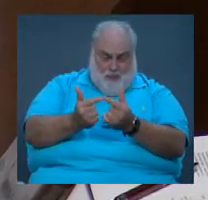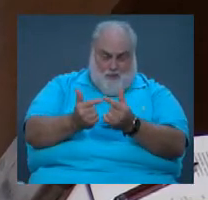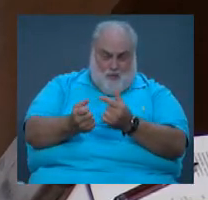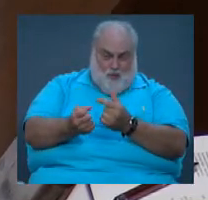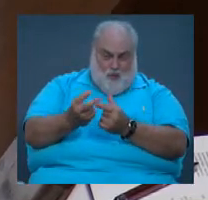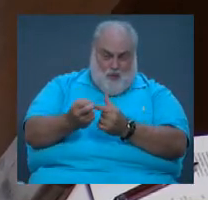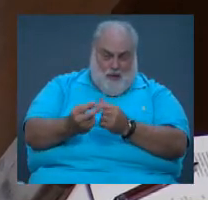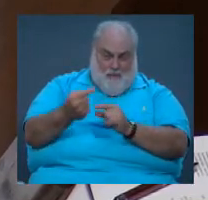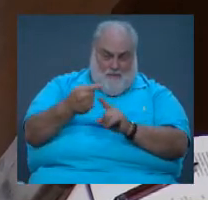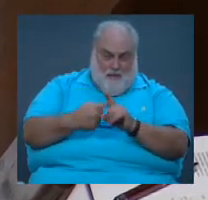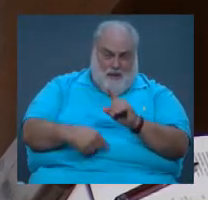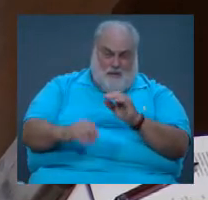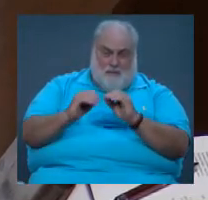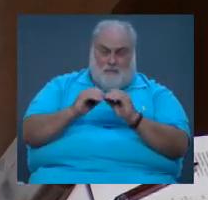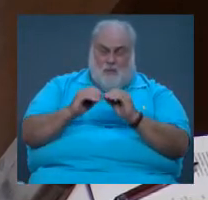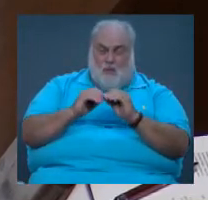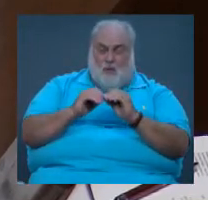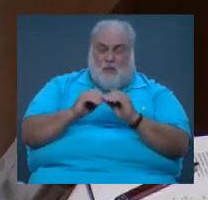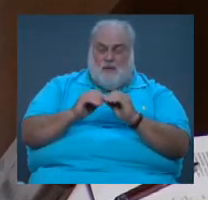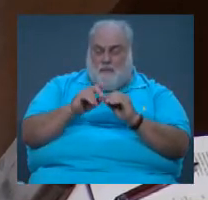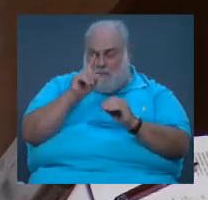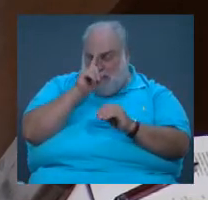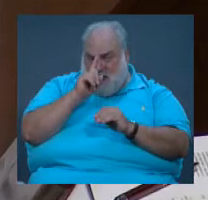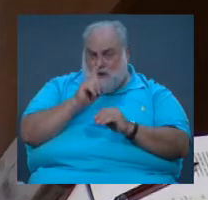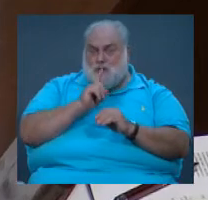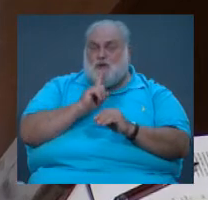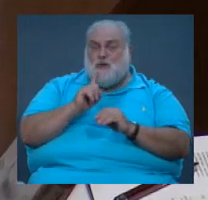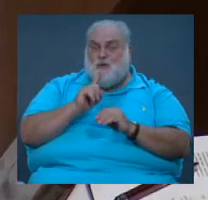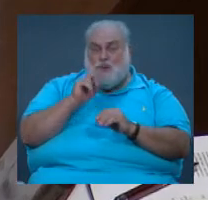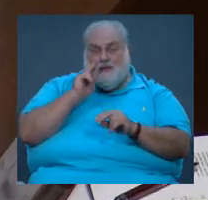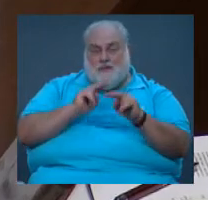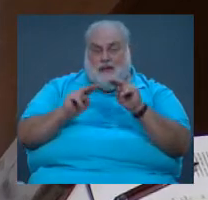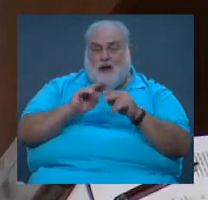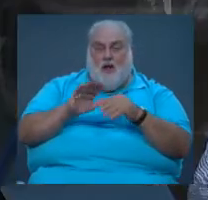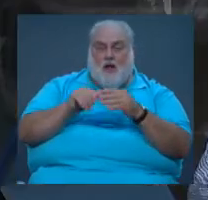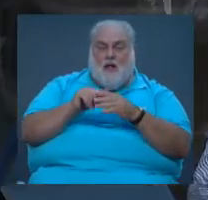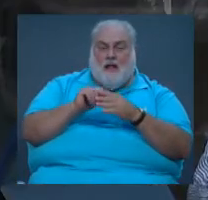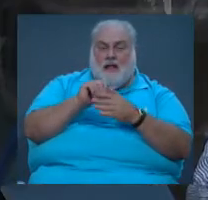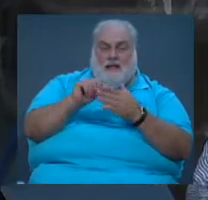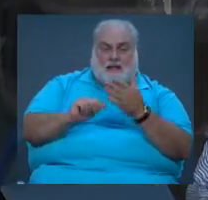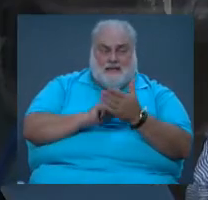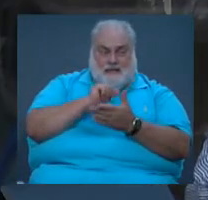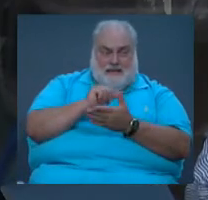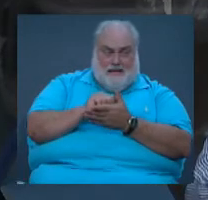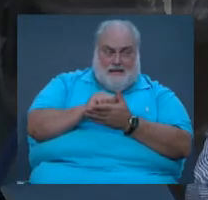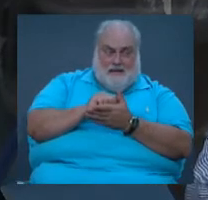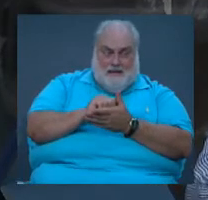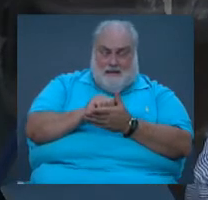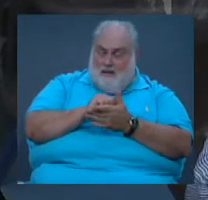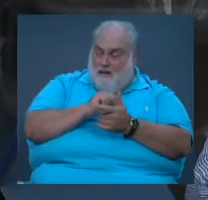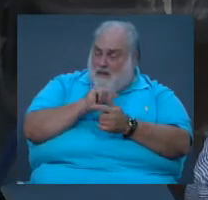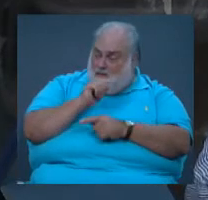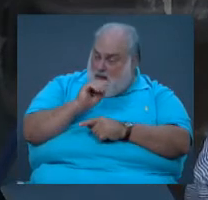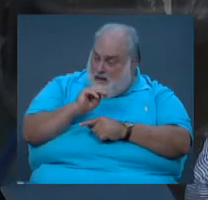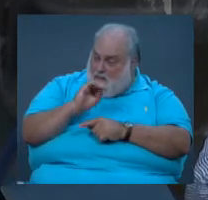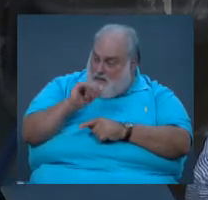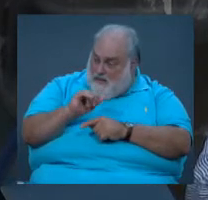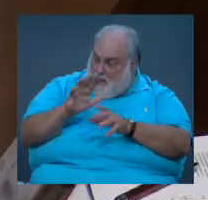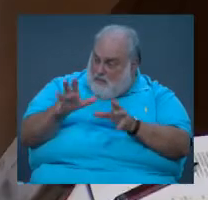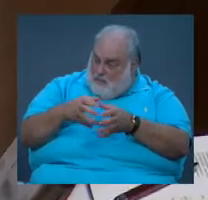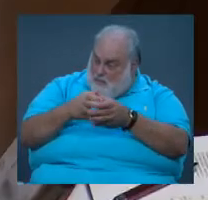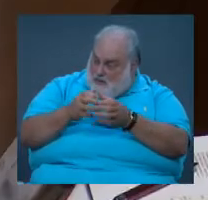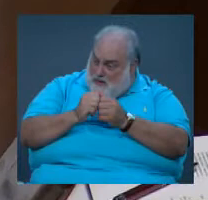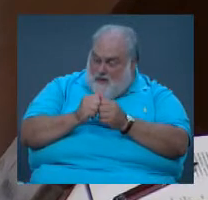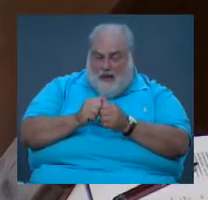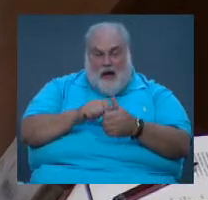to continue the experiment and make sure that we've looked at it during all seasons. So, Tom, this is an ordinance that you put together. Well, I